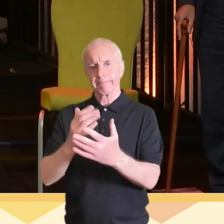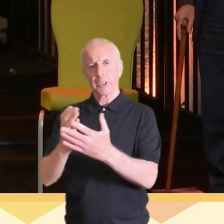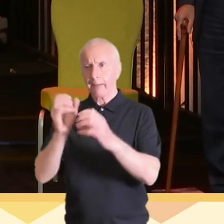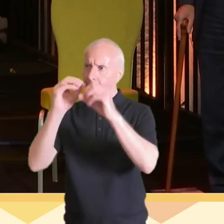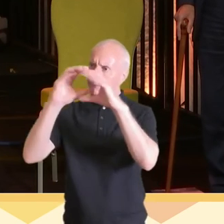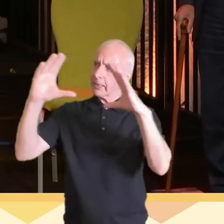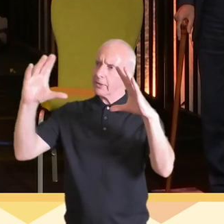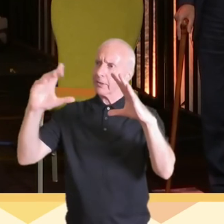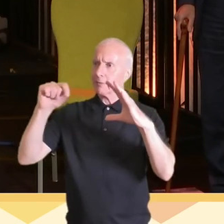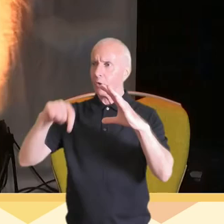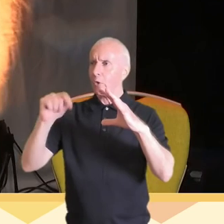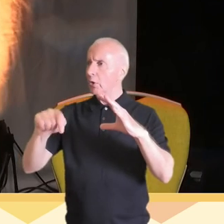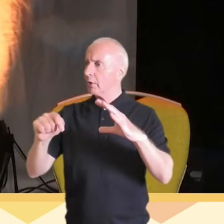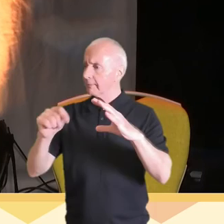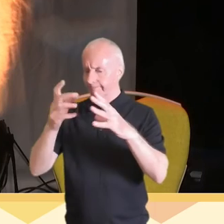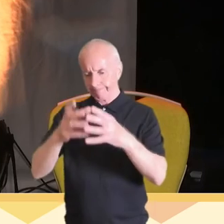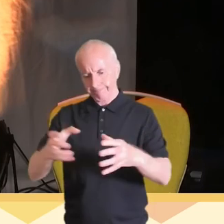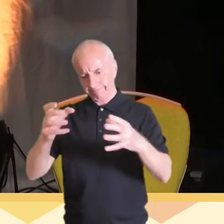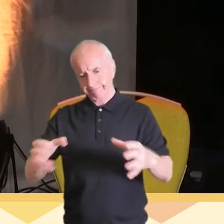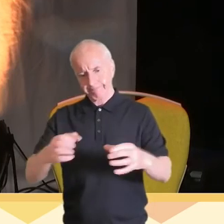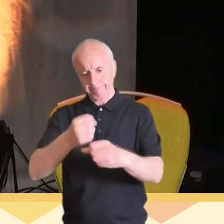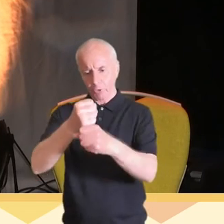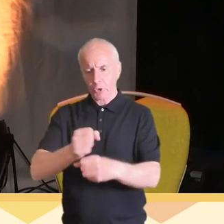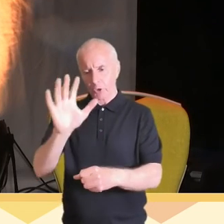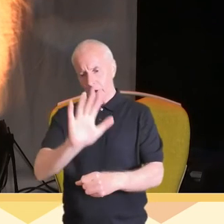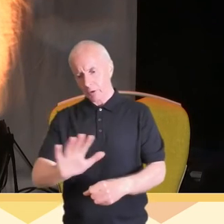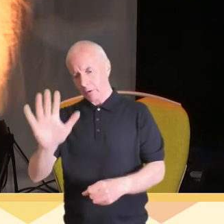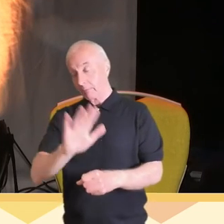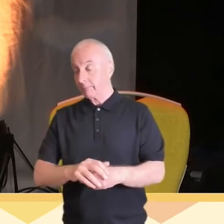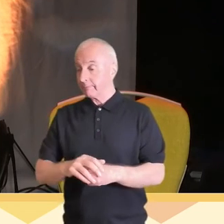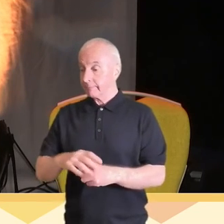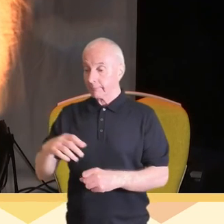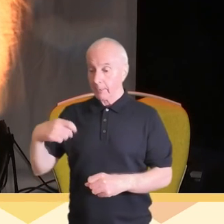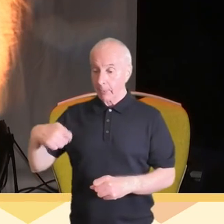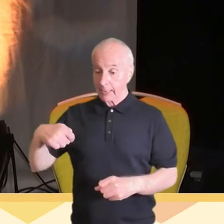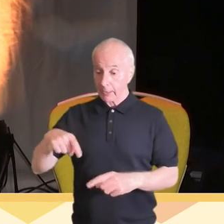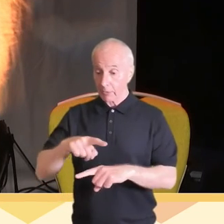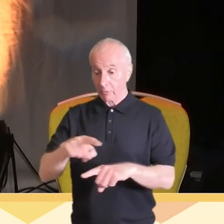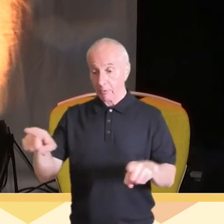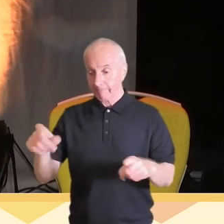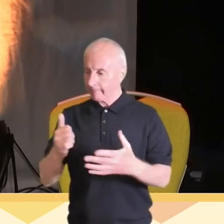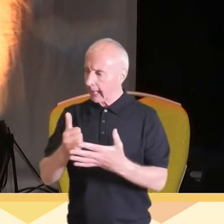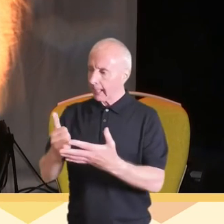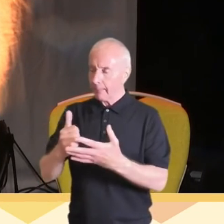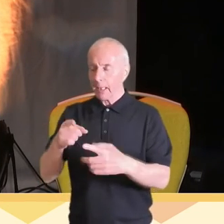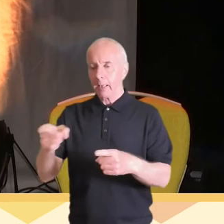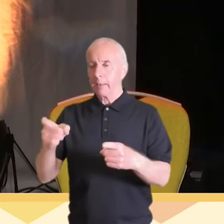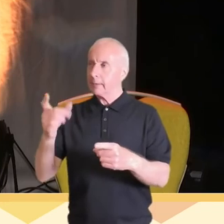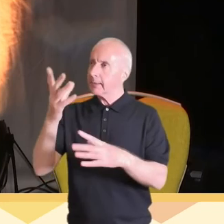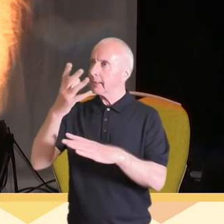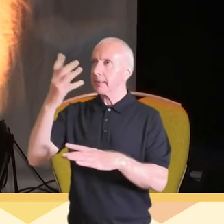God's mission. Our president is someone who offers spiritual wisdom and helps us to keep our eyes fixed on